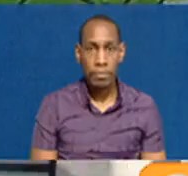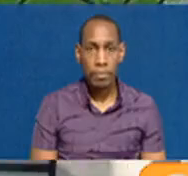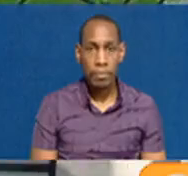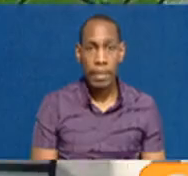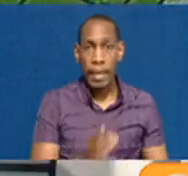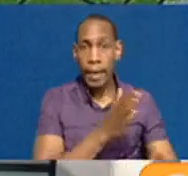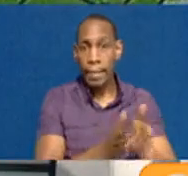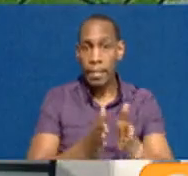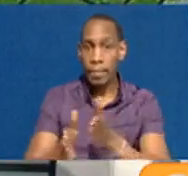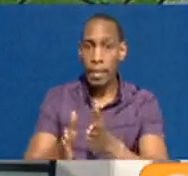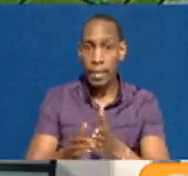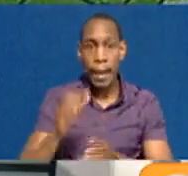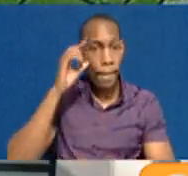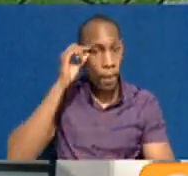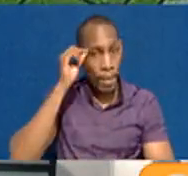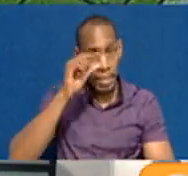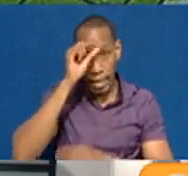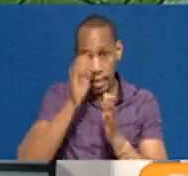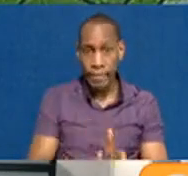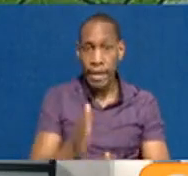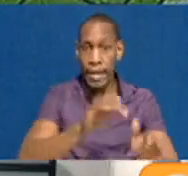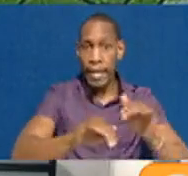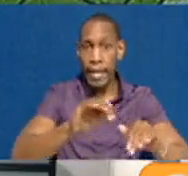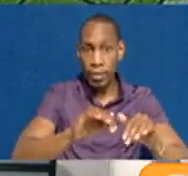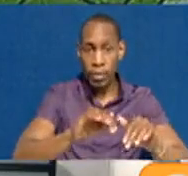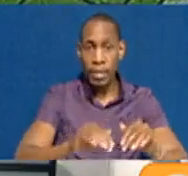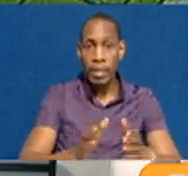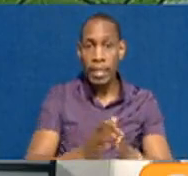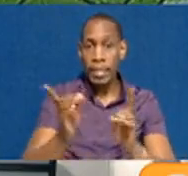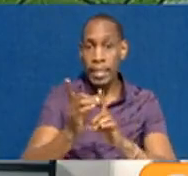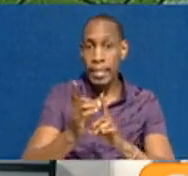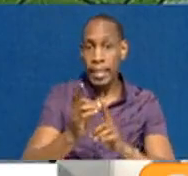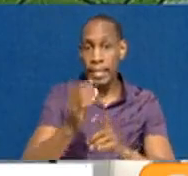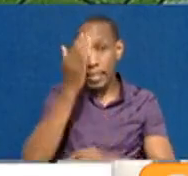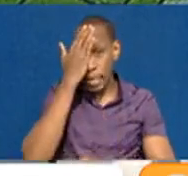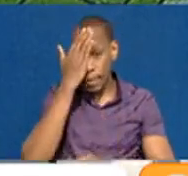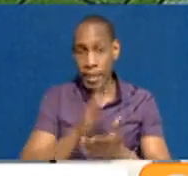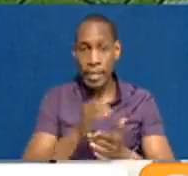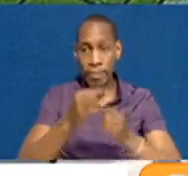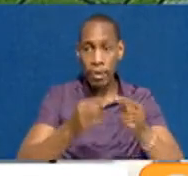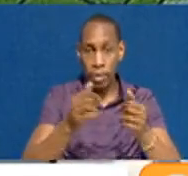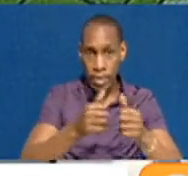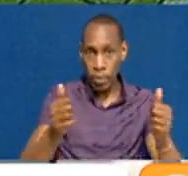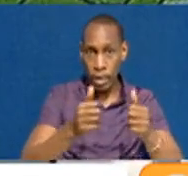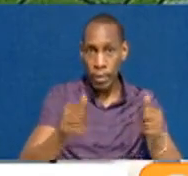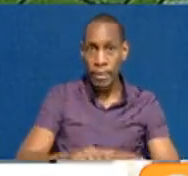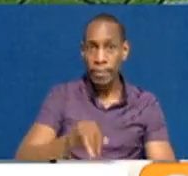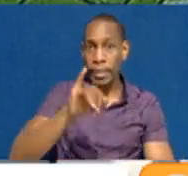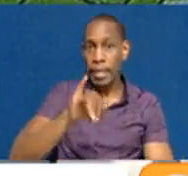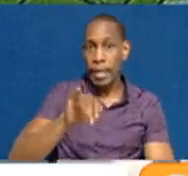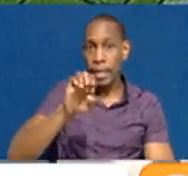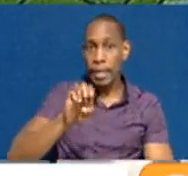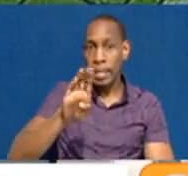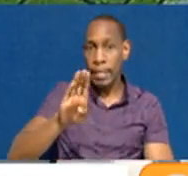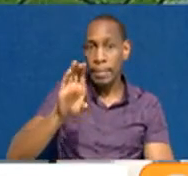And preparations for the Mombasa gubernatorial elections slated for Monday are in top gear. The Independent